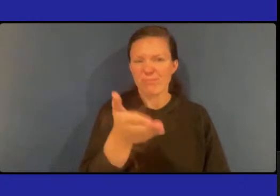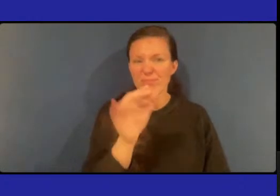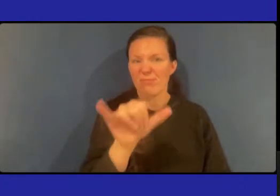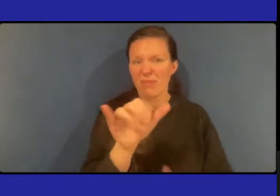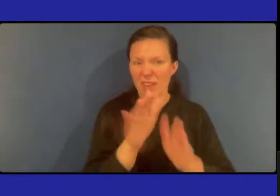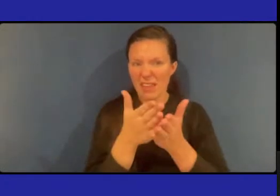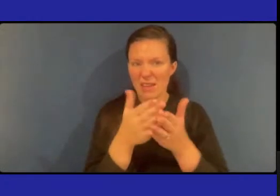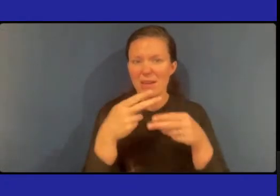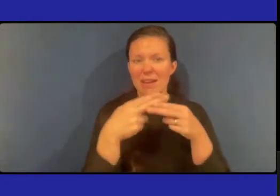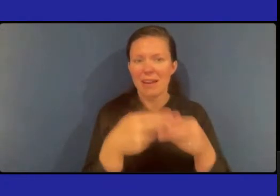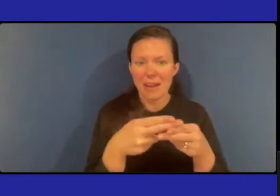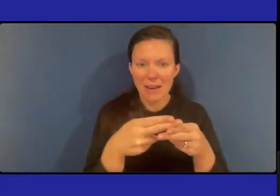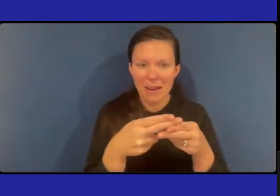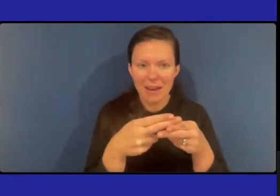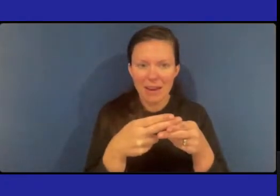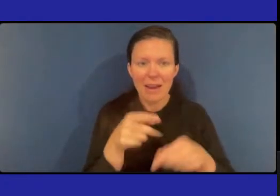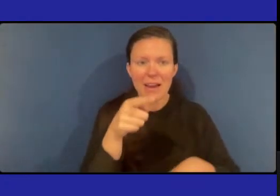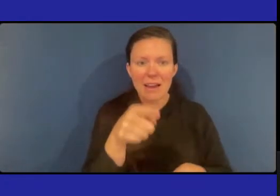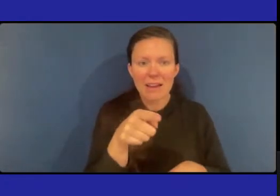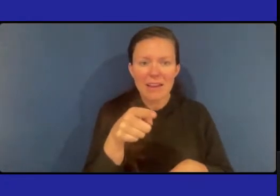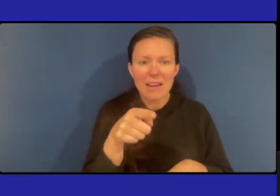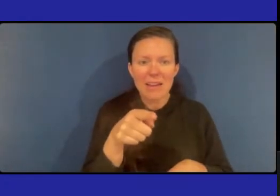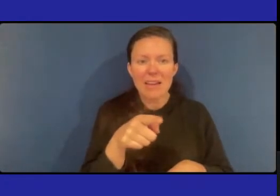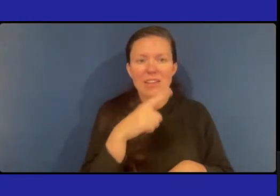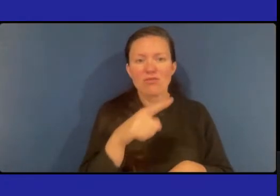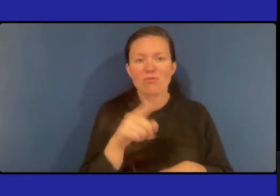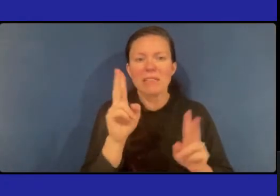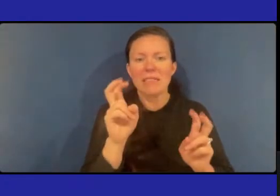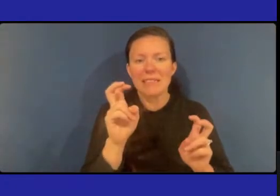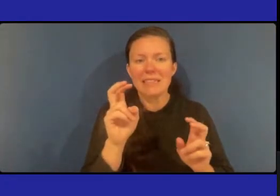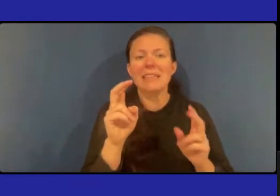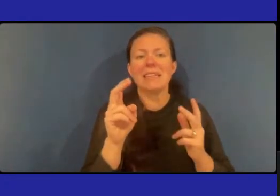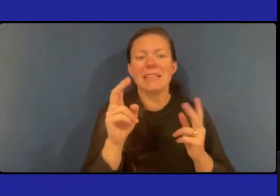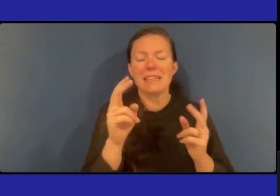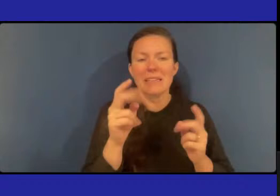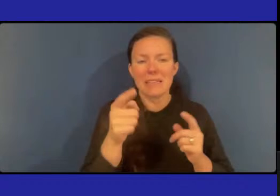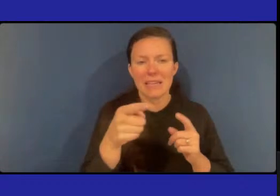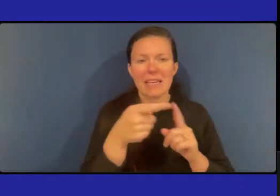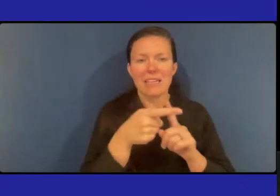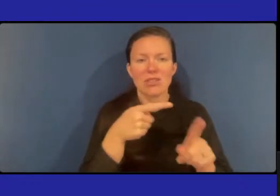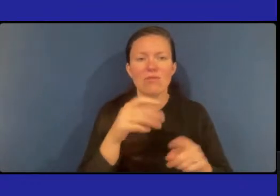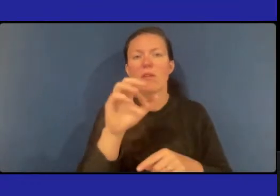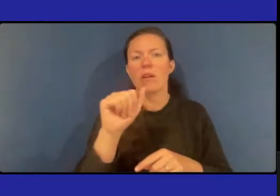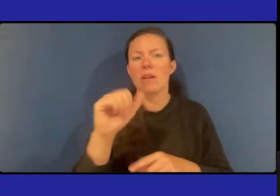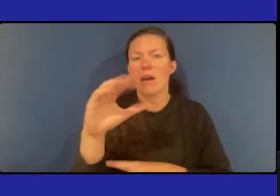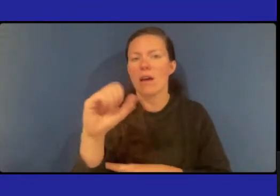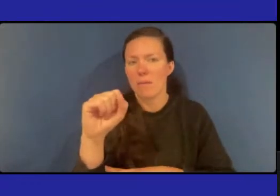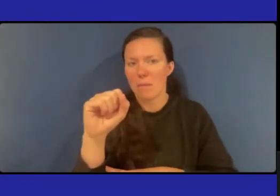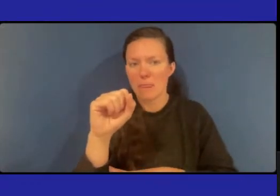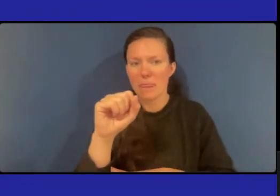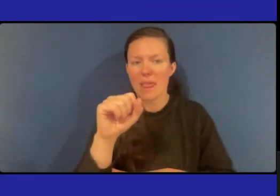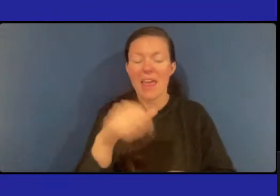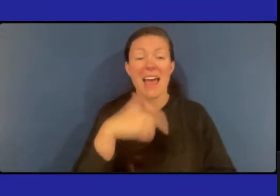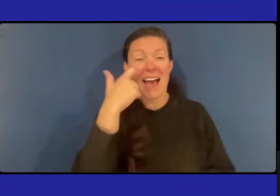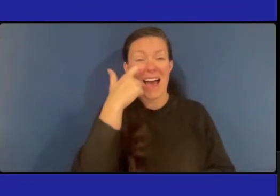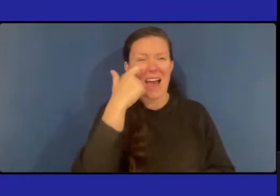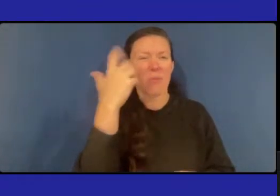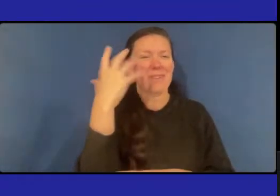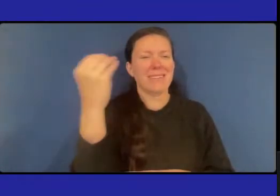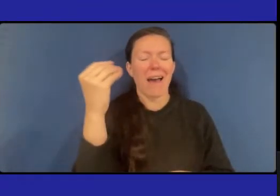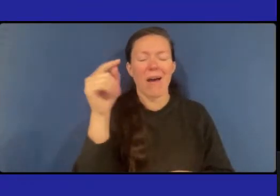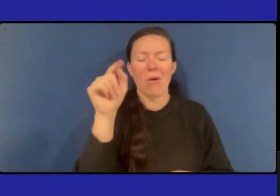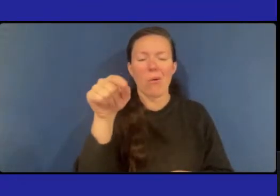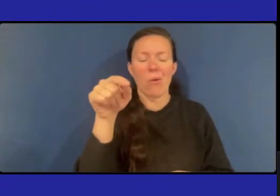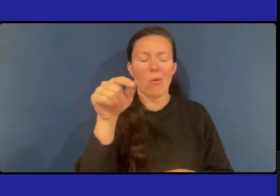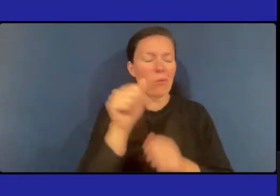call it the regulatory book. It's the gray book. So it's promulgated by the American College of Surgeons. I was just out in